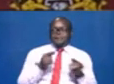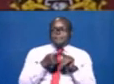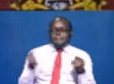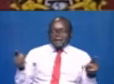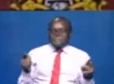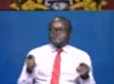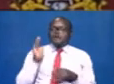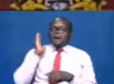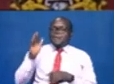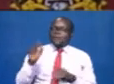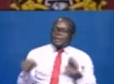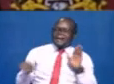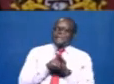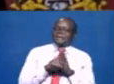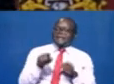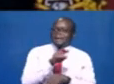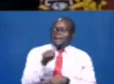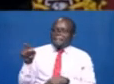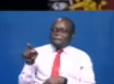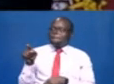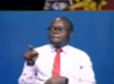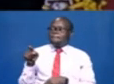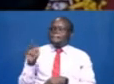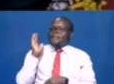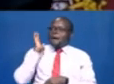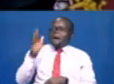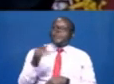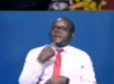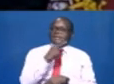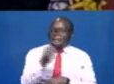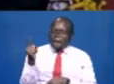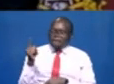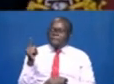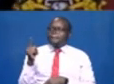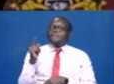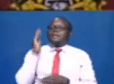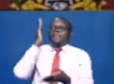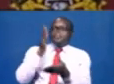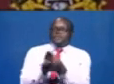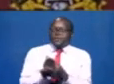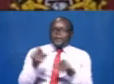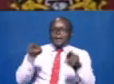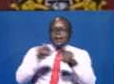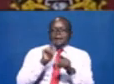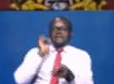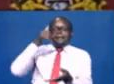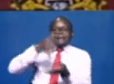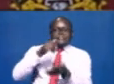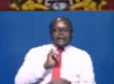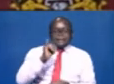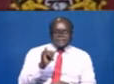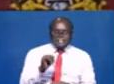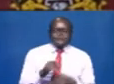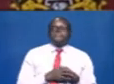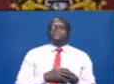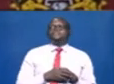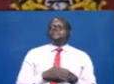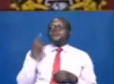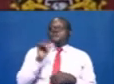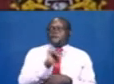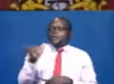will criticize them. I will tell them the truth as it is. And for those